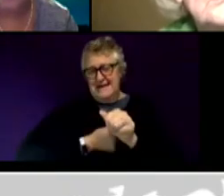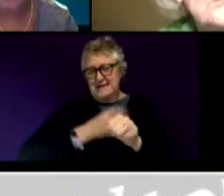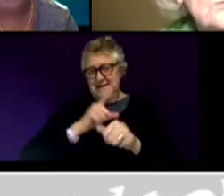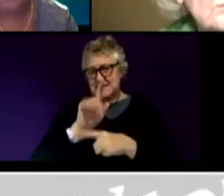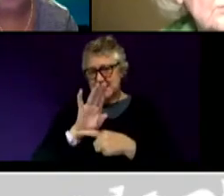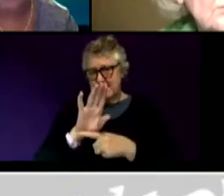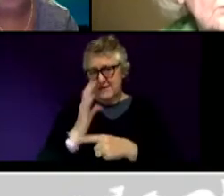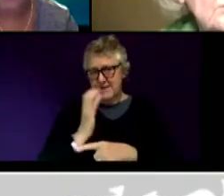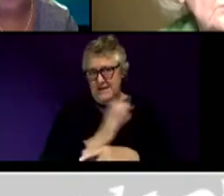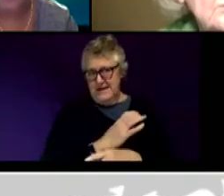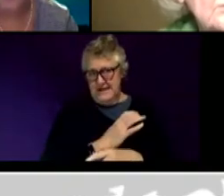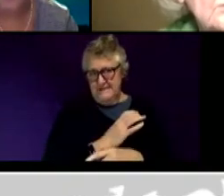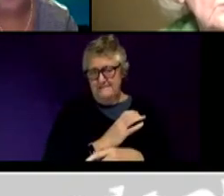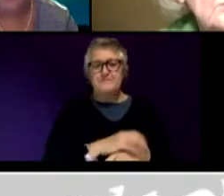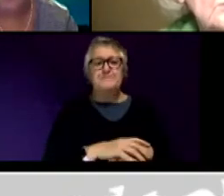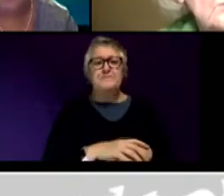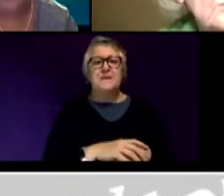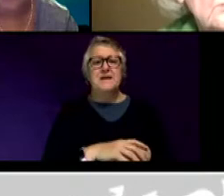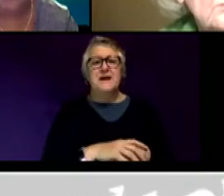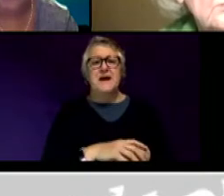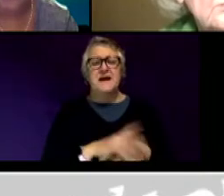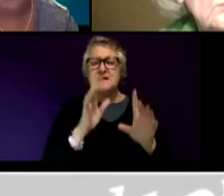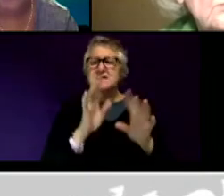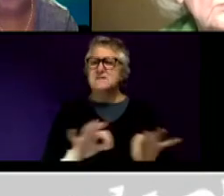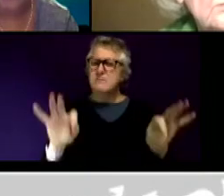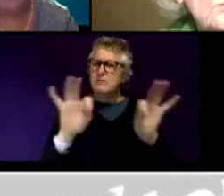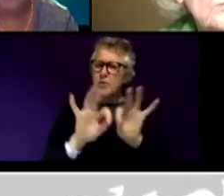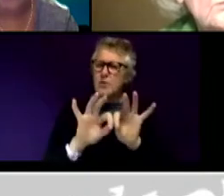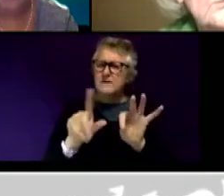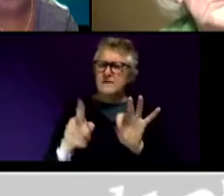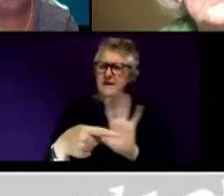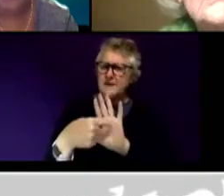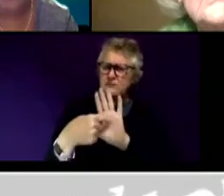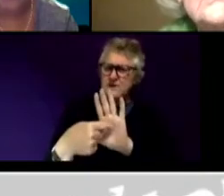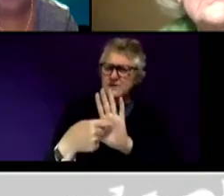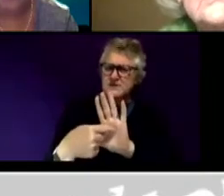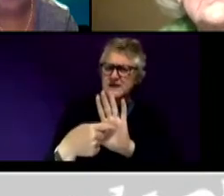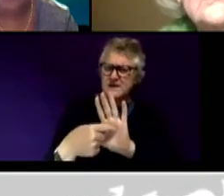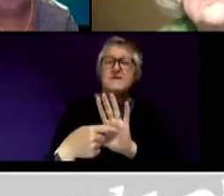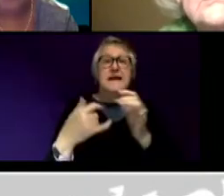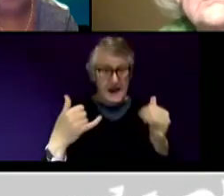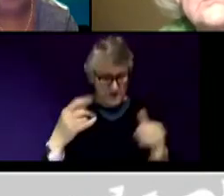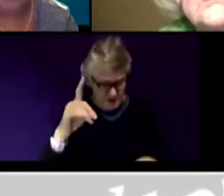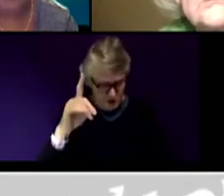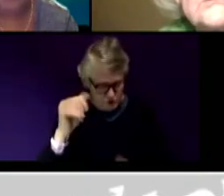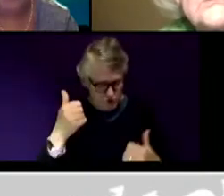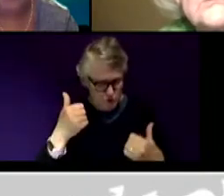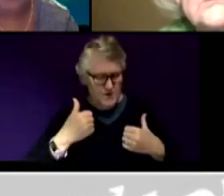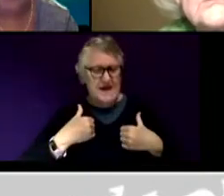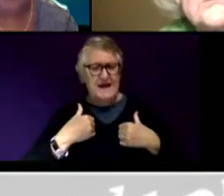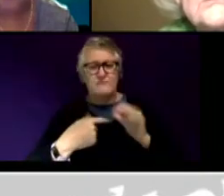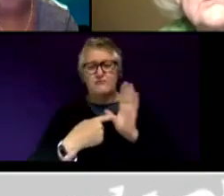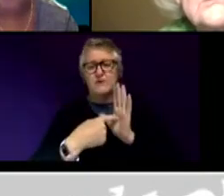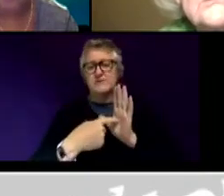and unique work. So it's important that they have representatives, and now they do have representatives that's equitable